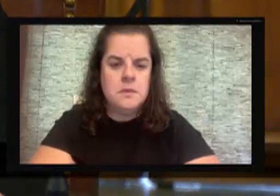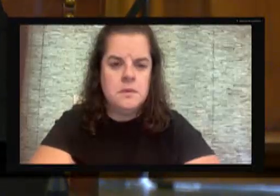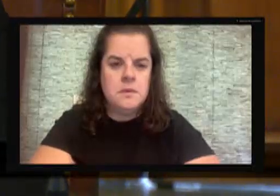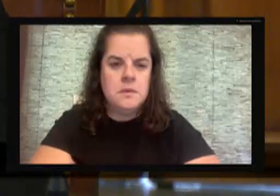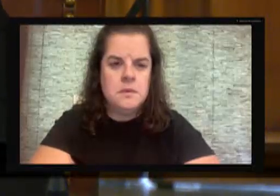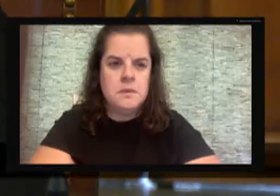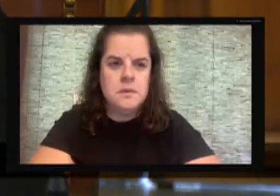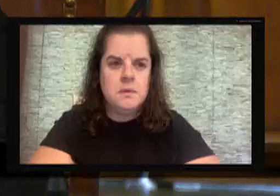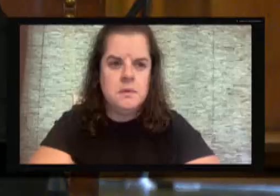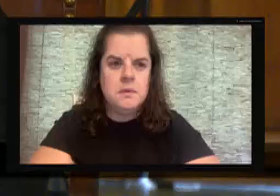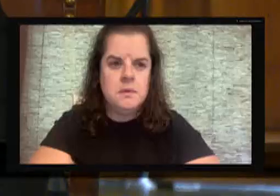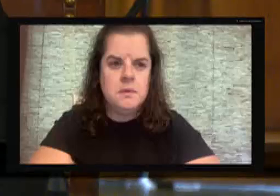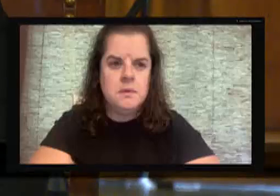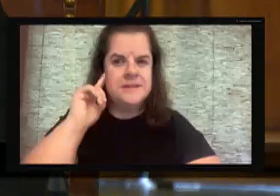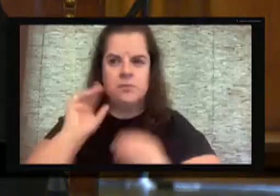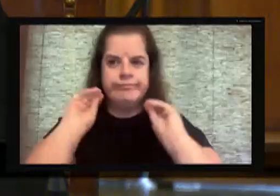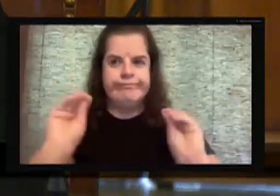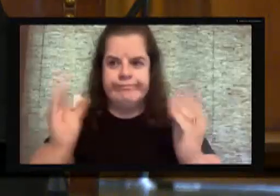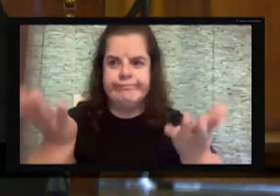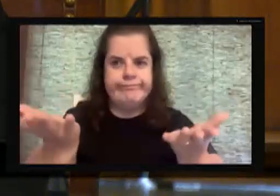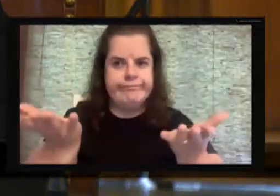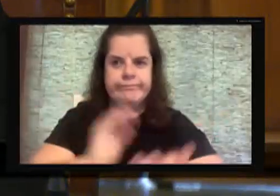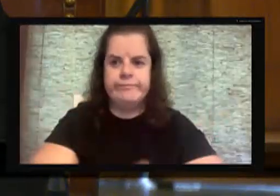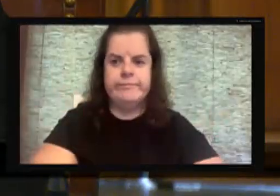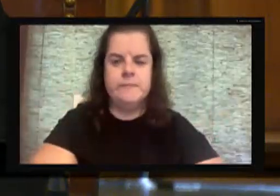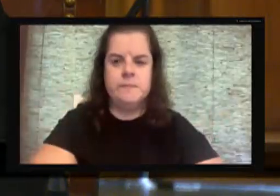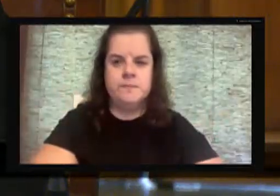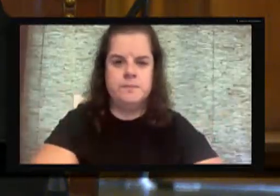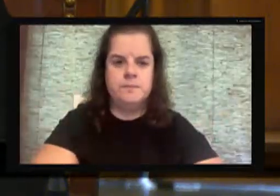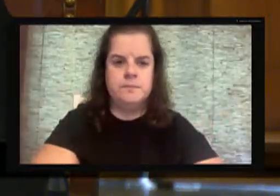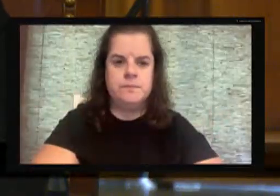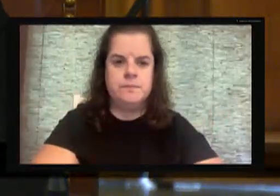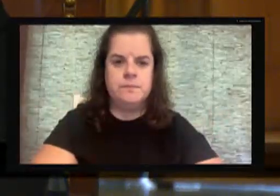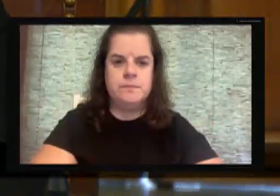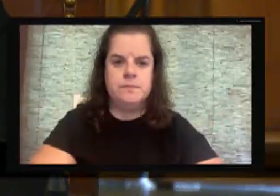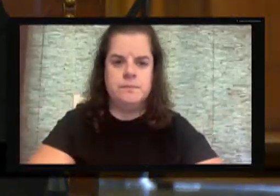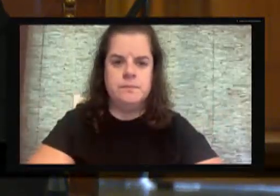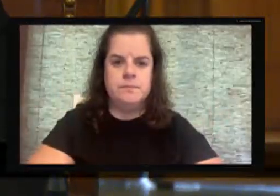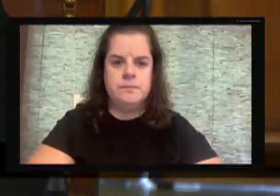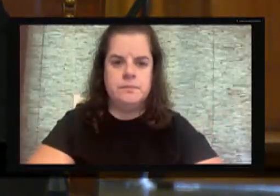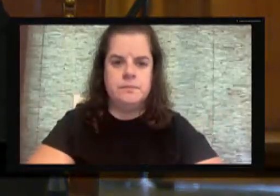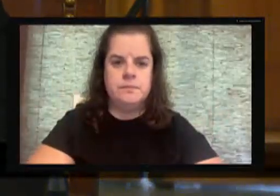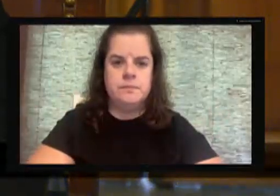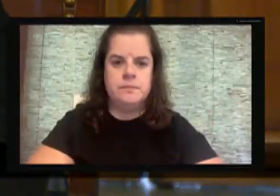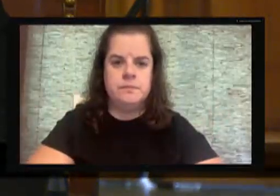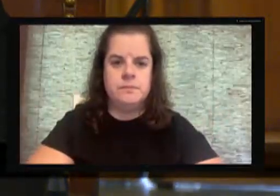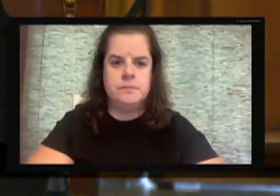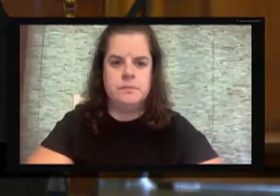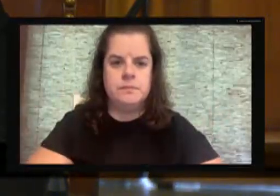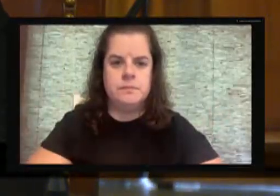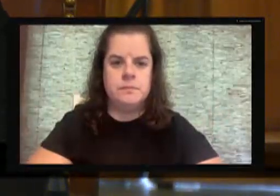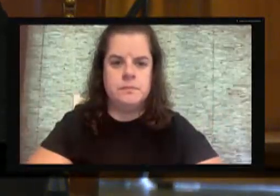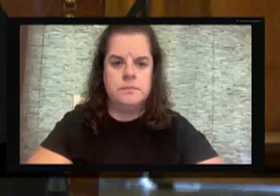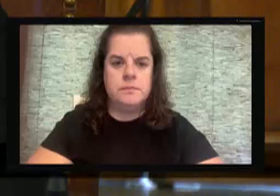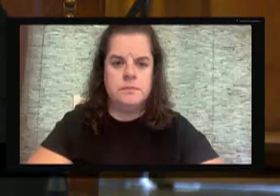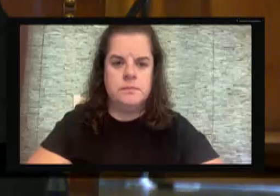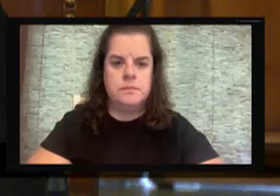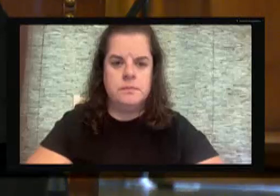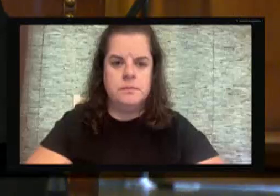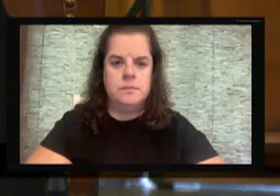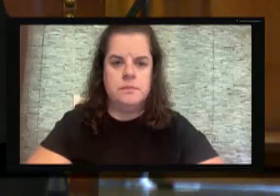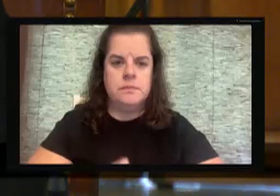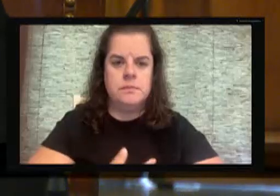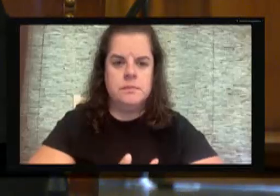just for a reminder, since we had this conversation a few weeks ago, maybe 5 or 6 weeks ago now, about side yard sales, and there